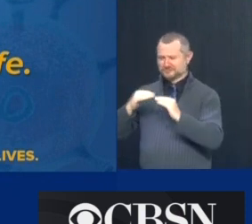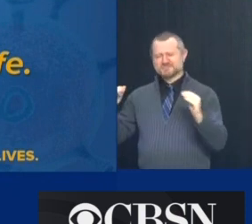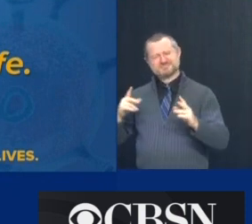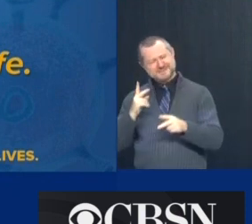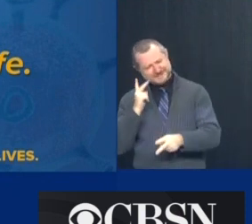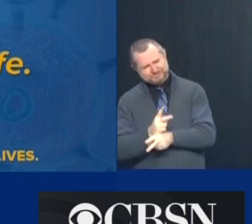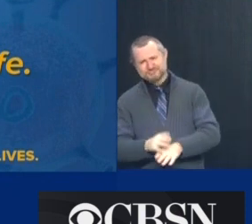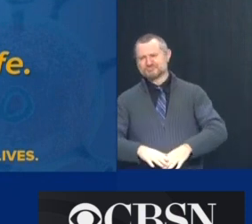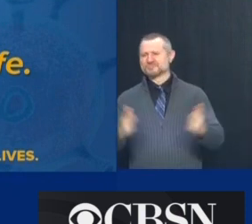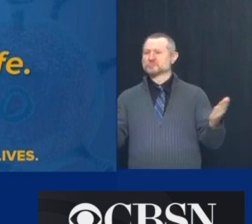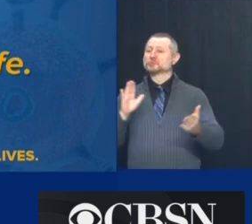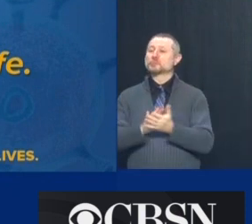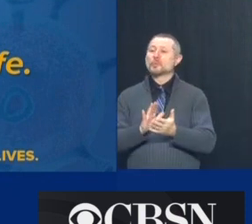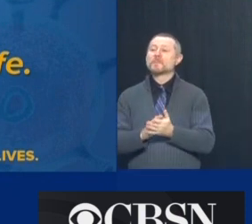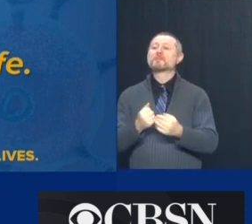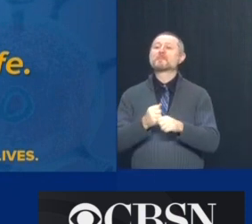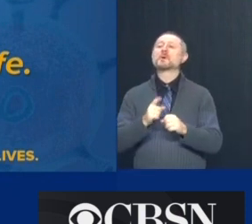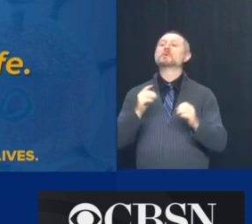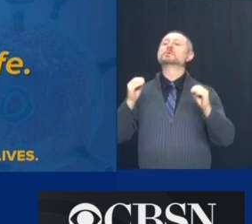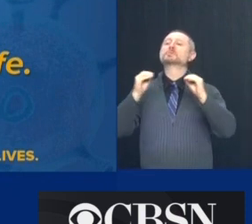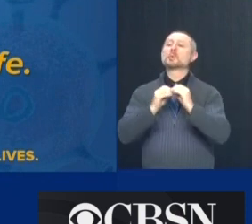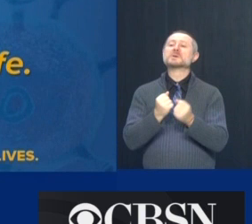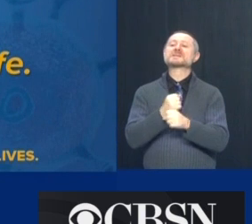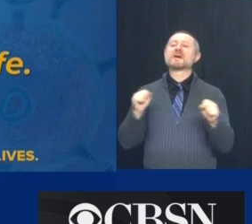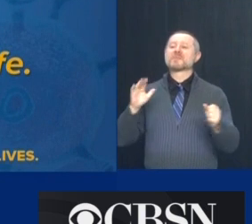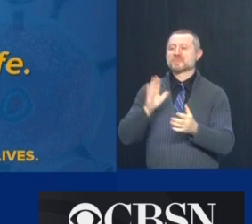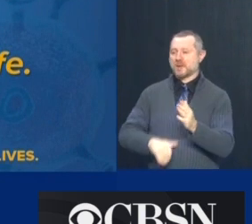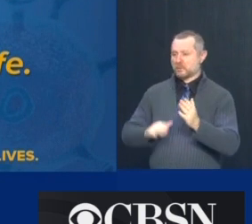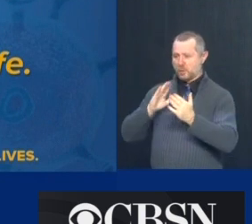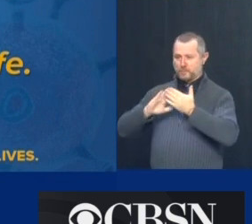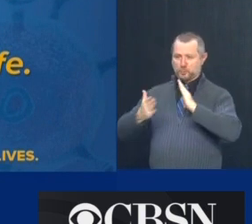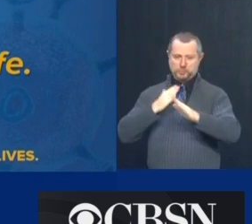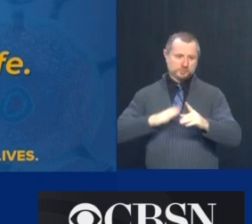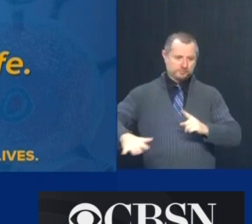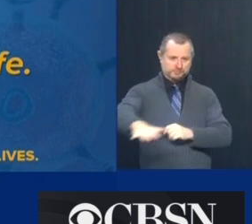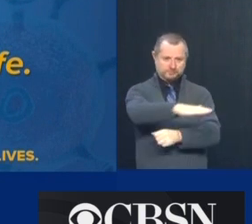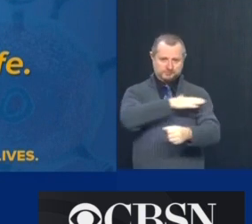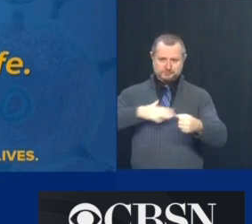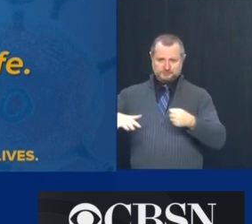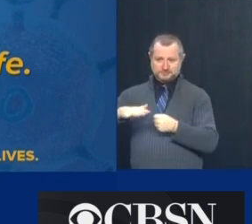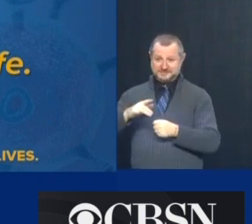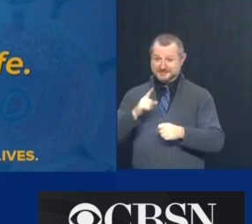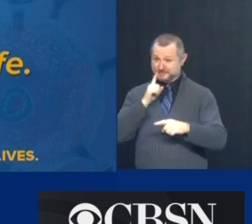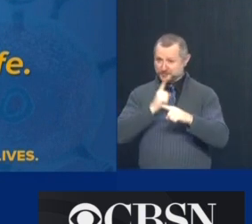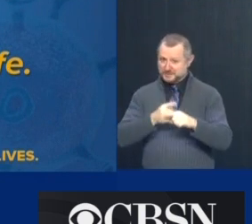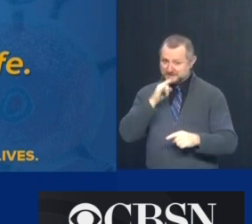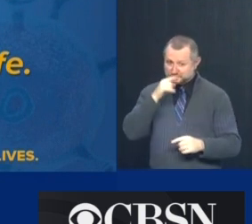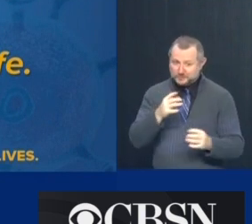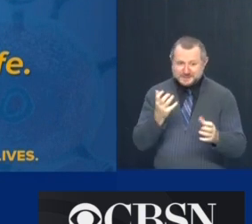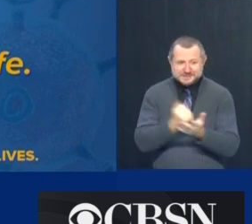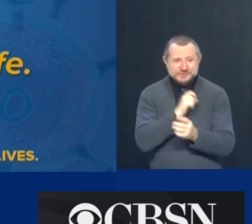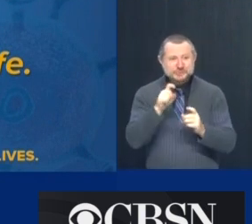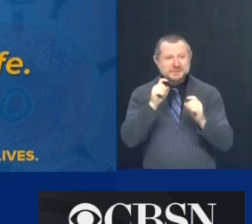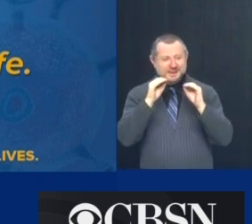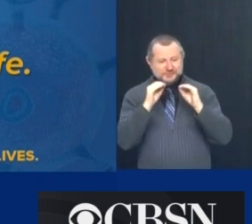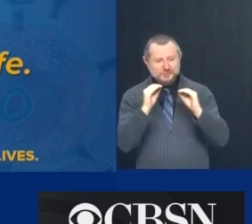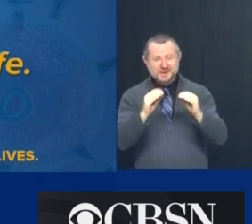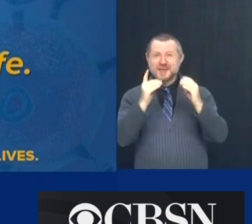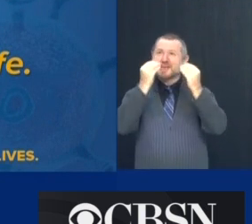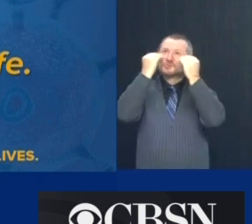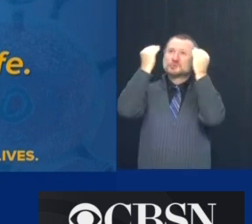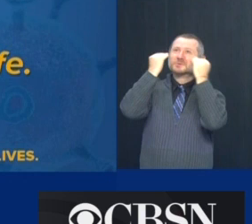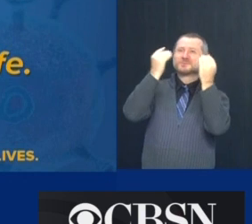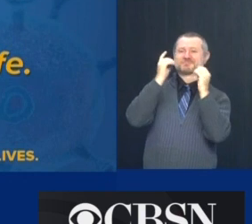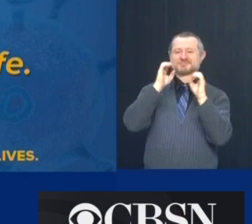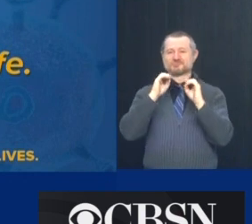schools are safer than the surrounding community, and children get an education, and parents can work, et cetera. But we